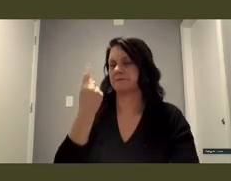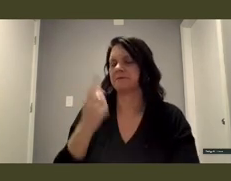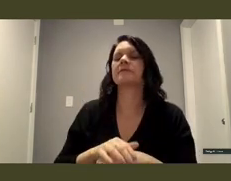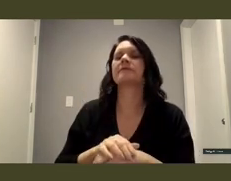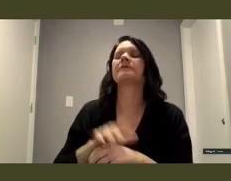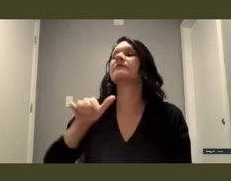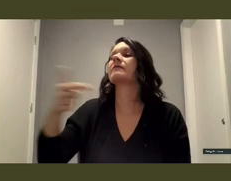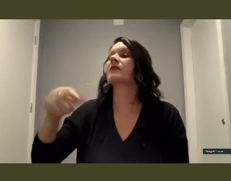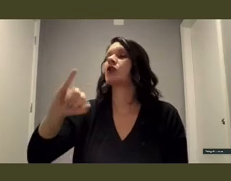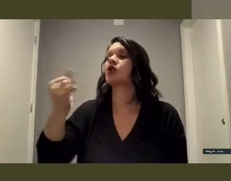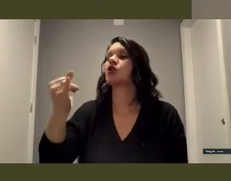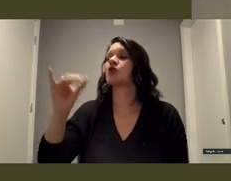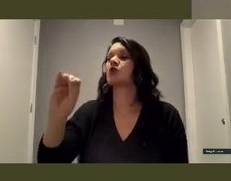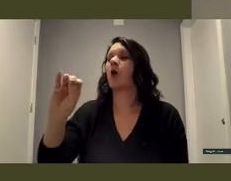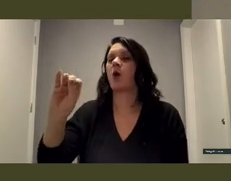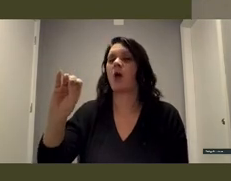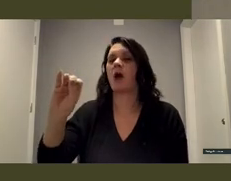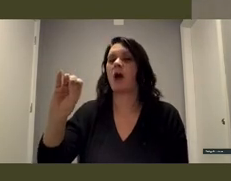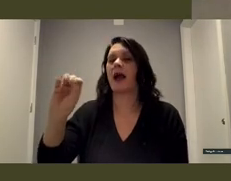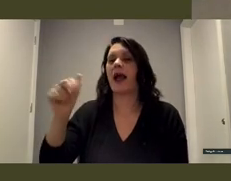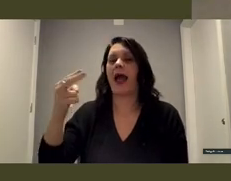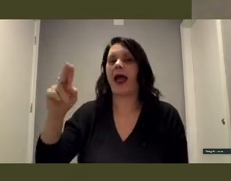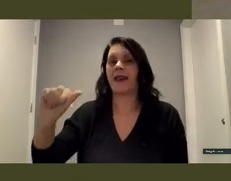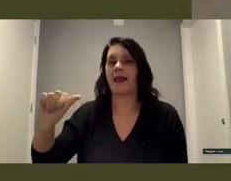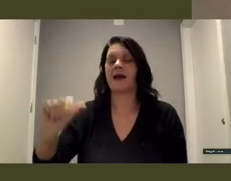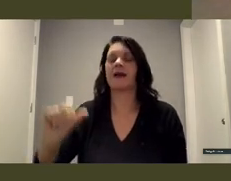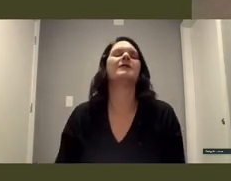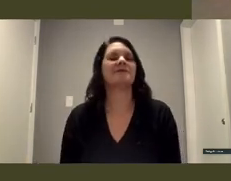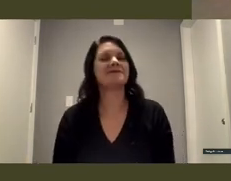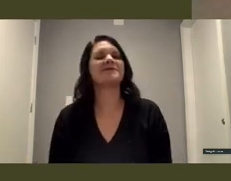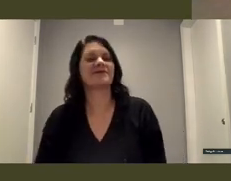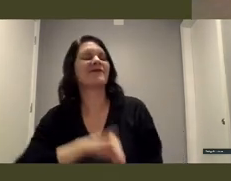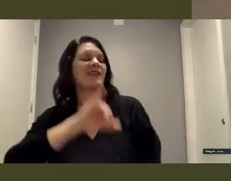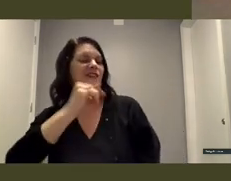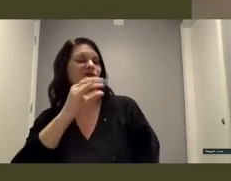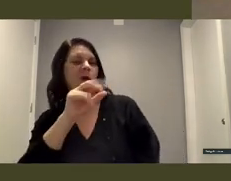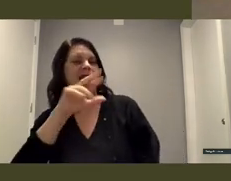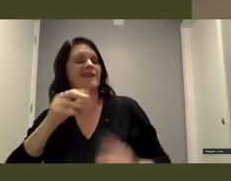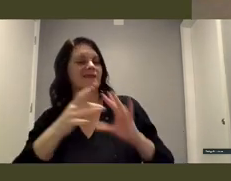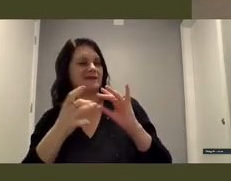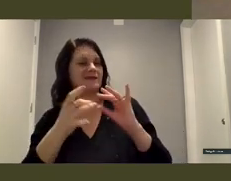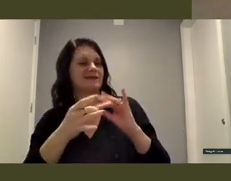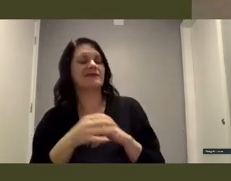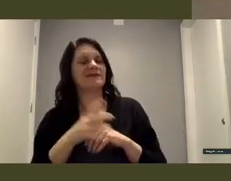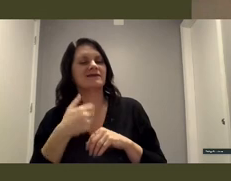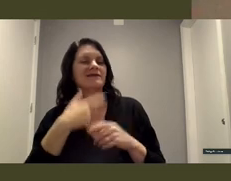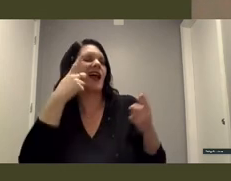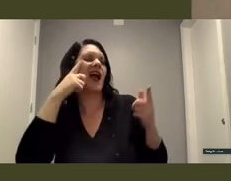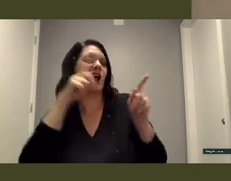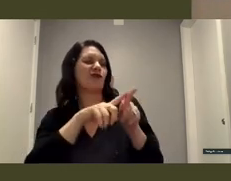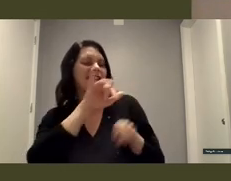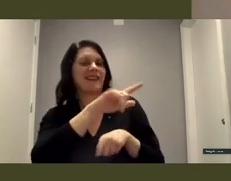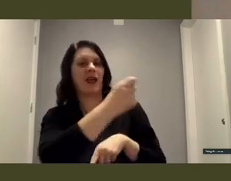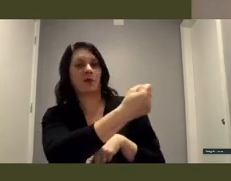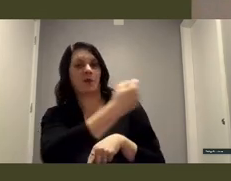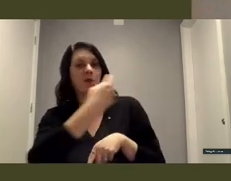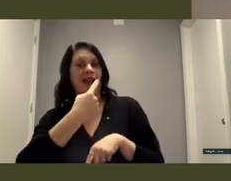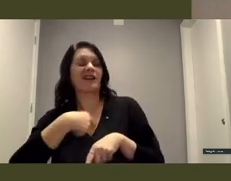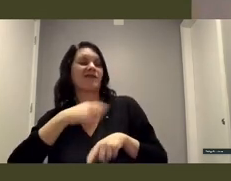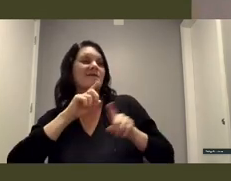I think John covered a lot of what I was saying. I would respond to the person who asked the question by saying, yes, Paris,